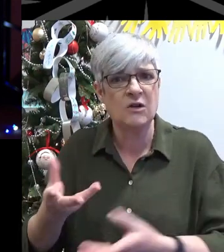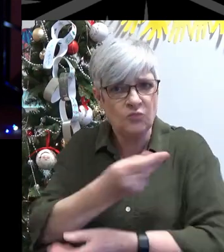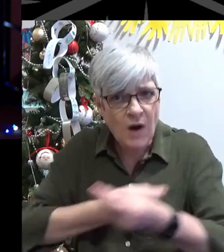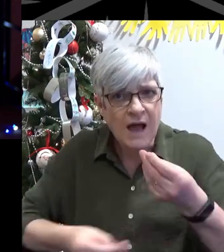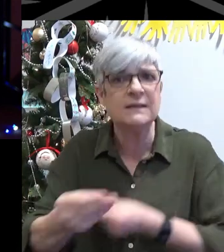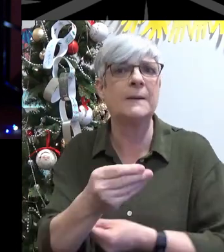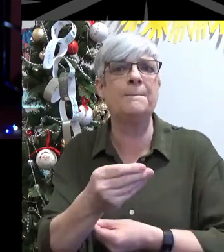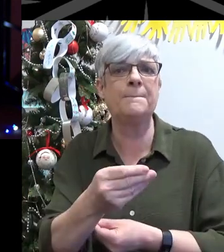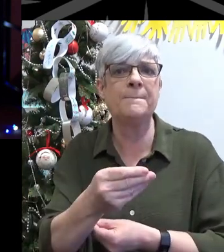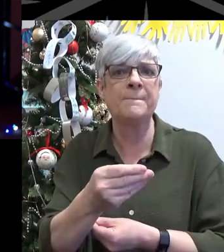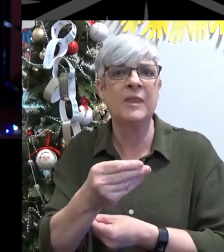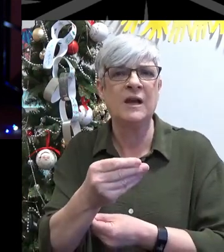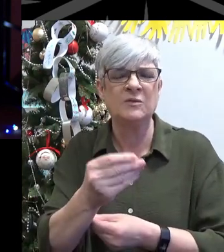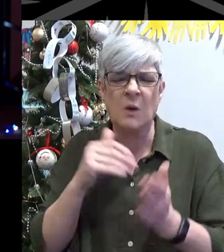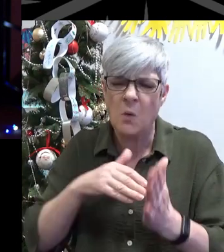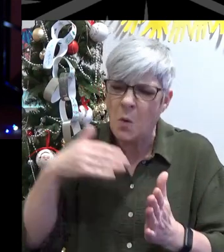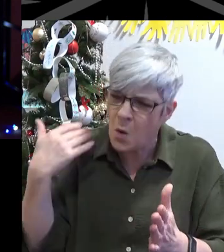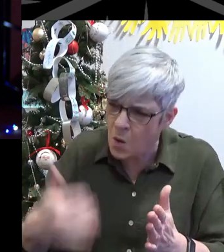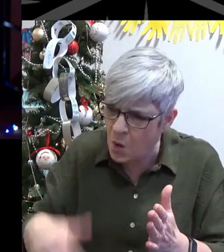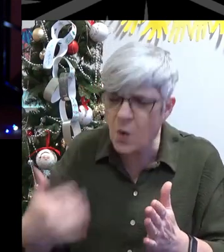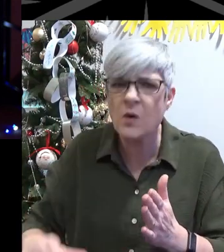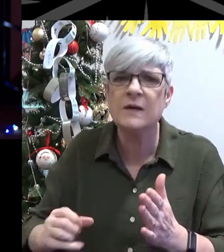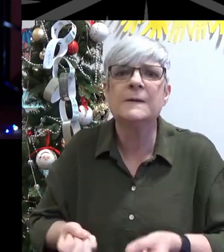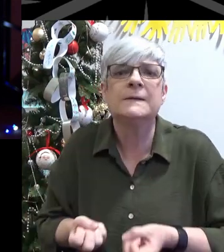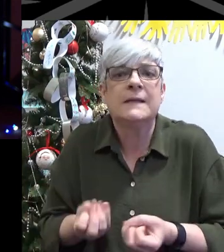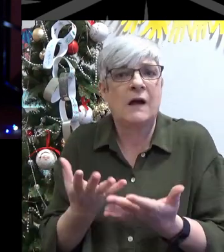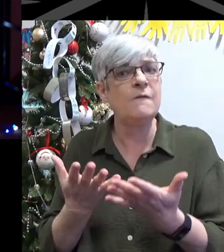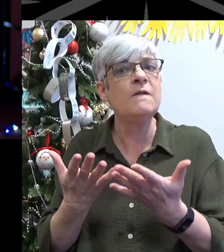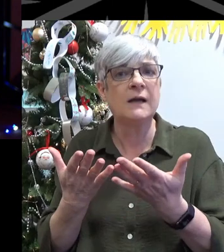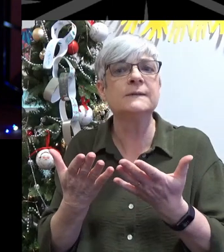great cost offering a sacrifice for us.